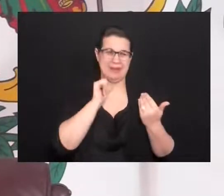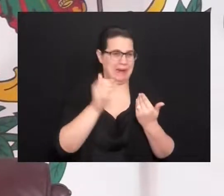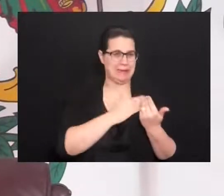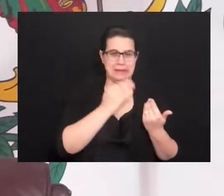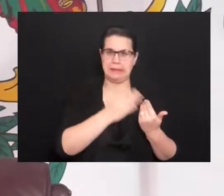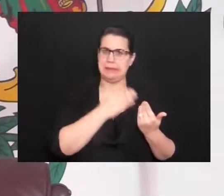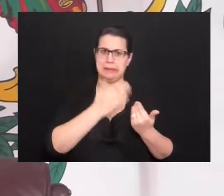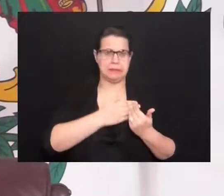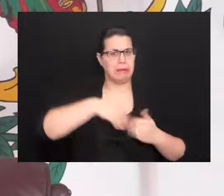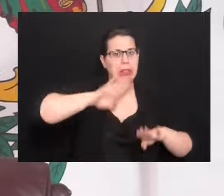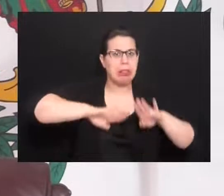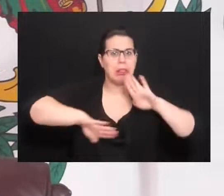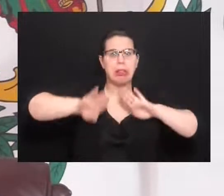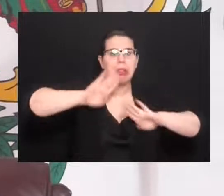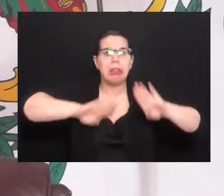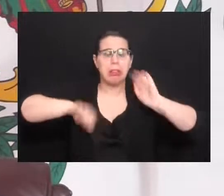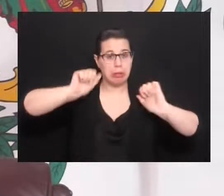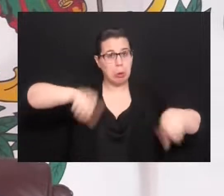But